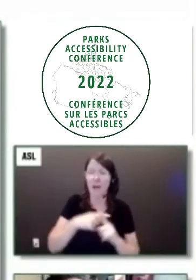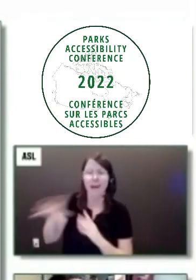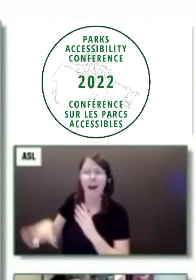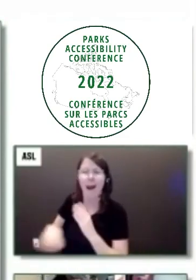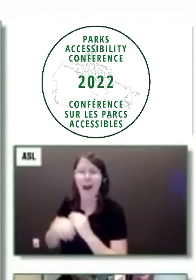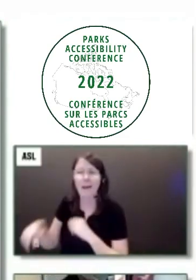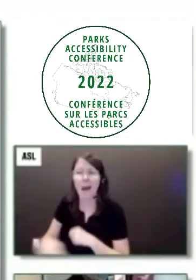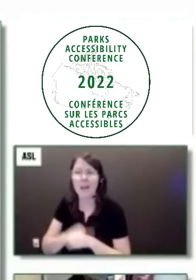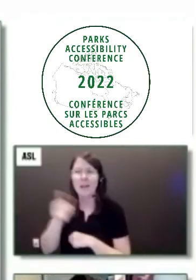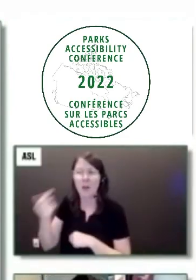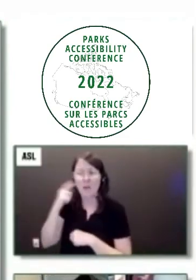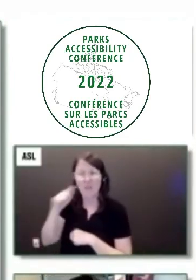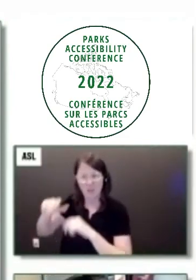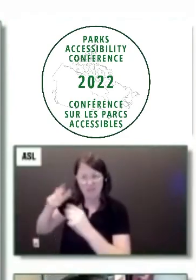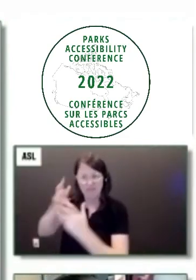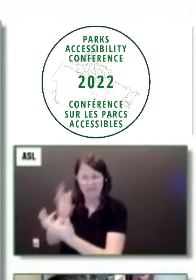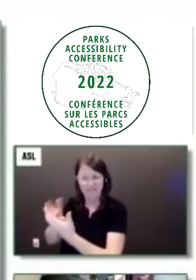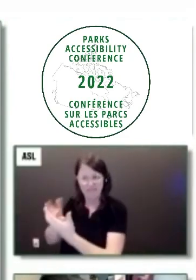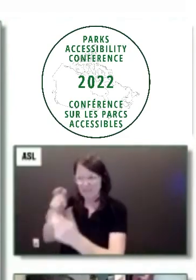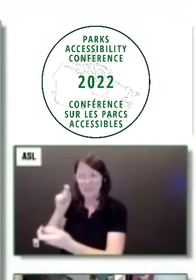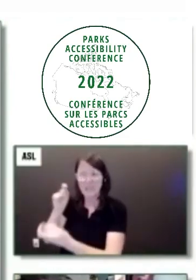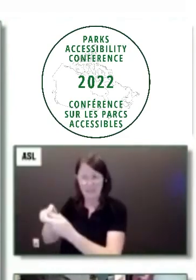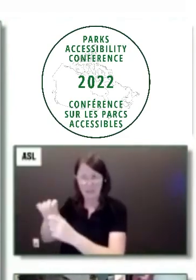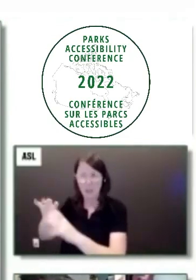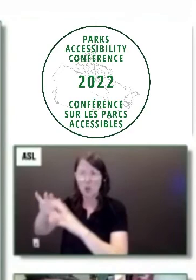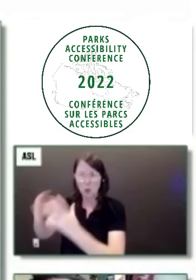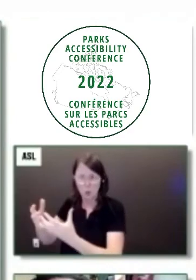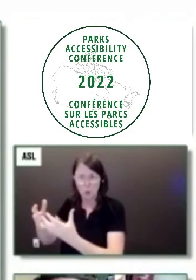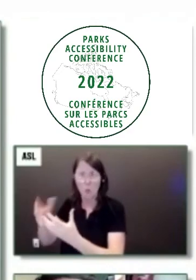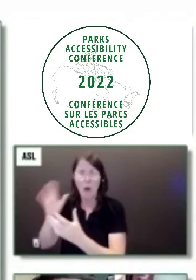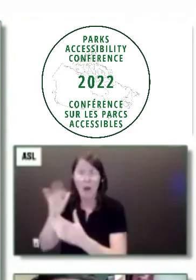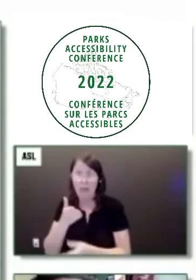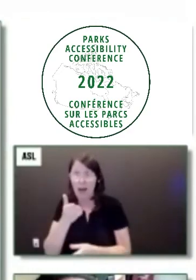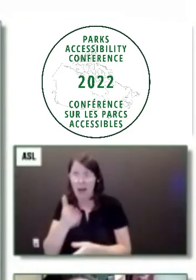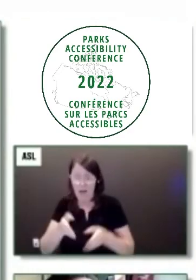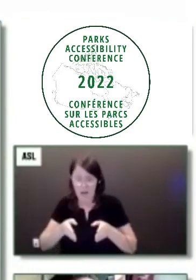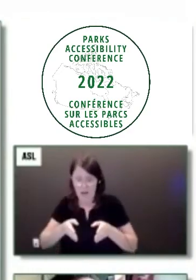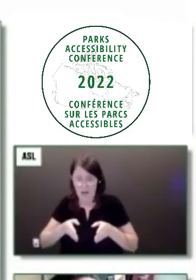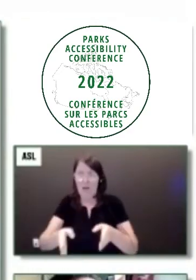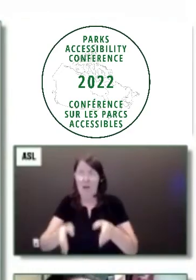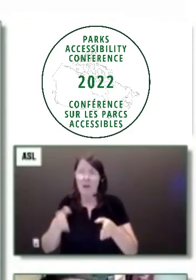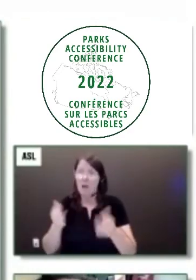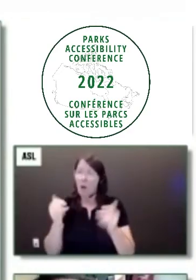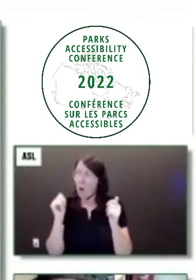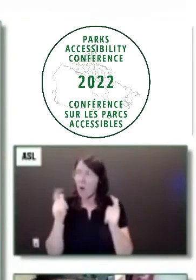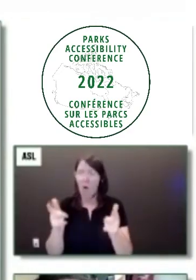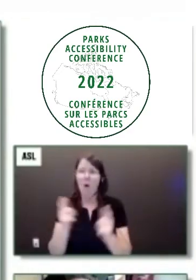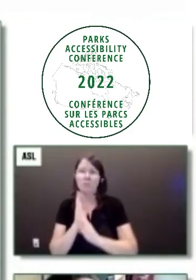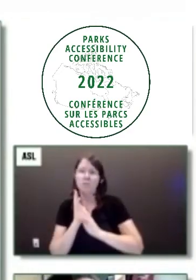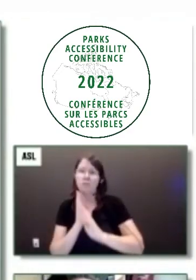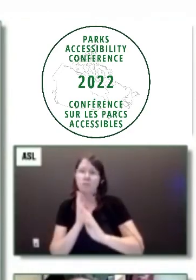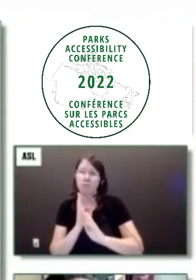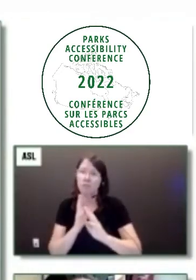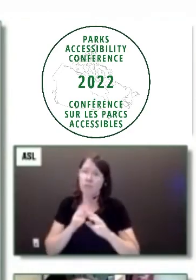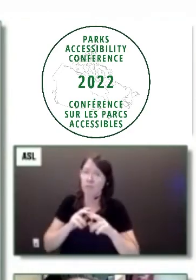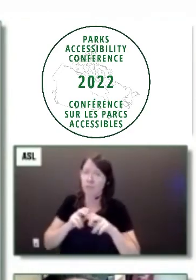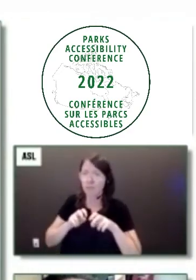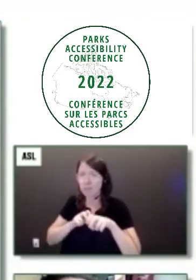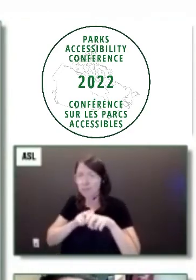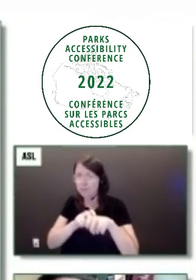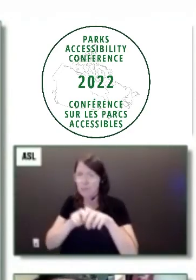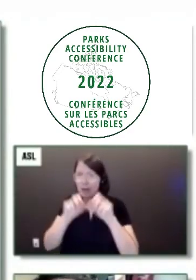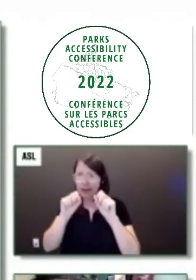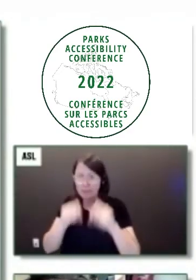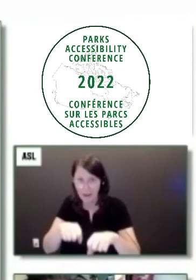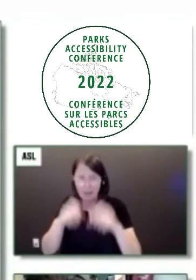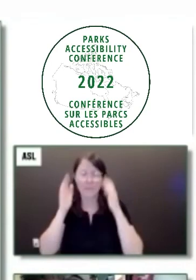So finally, maybe where we might be able to tackle most directly some of the theme around innovation and solutions. What